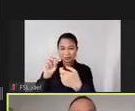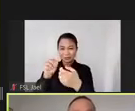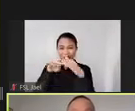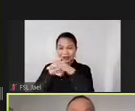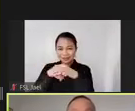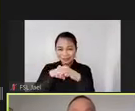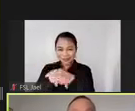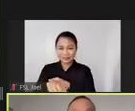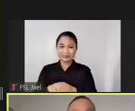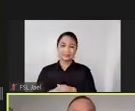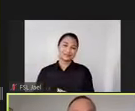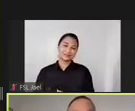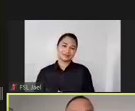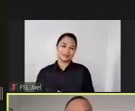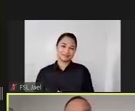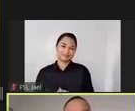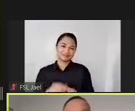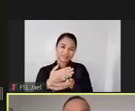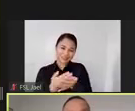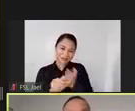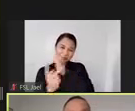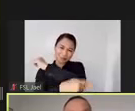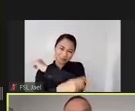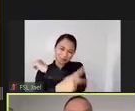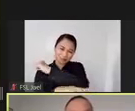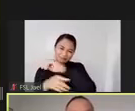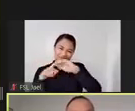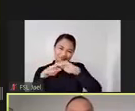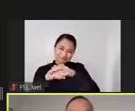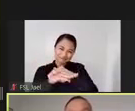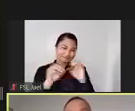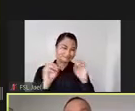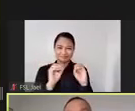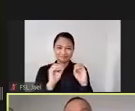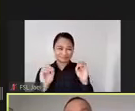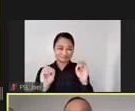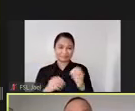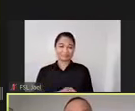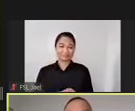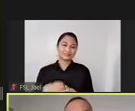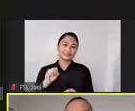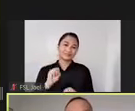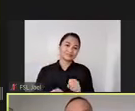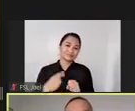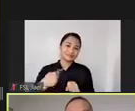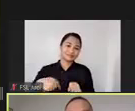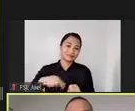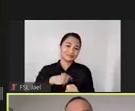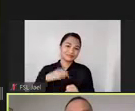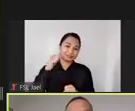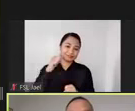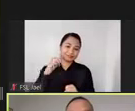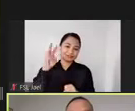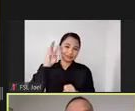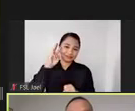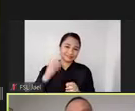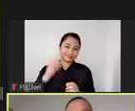of our resources, we strive to innovate and look for solutions to this problem. And sometimes it is not inside our